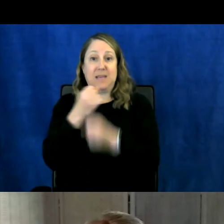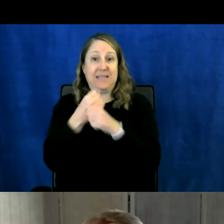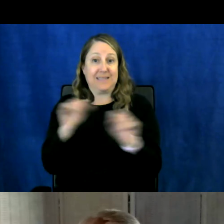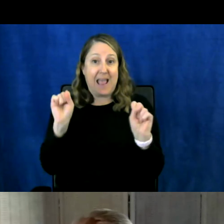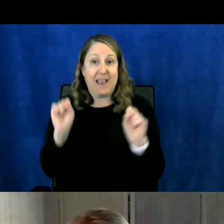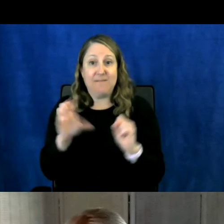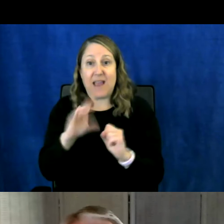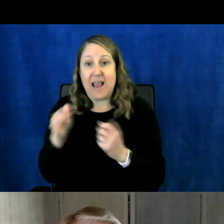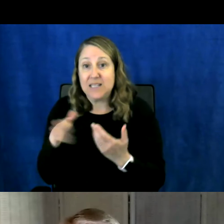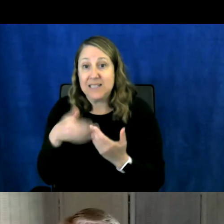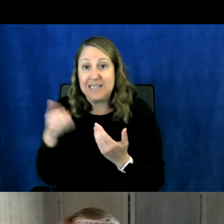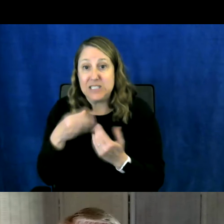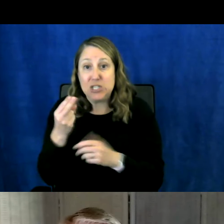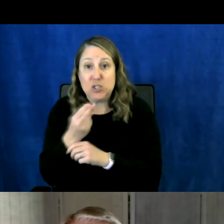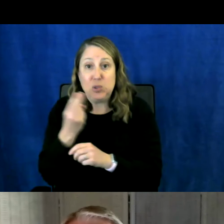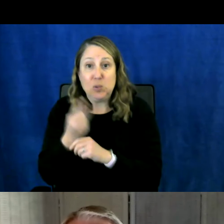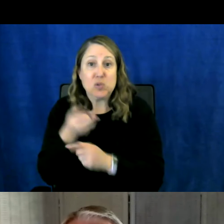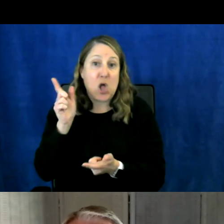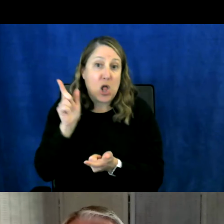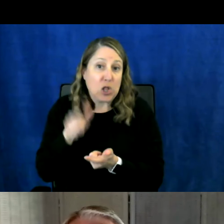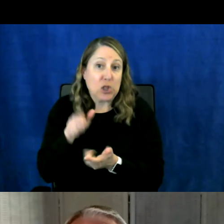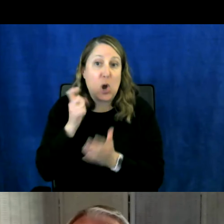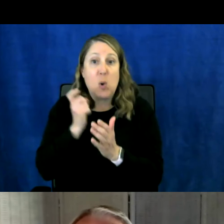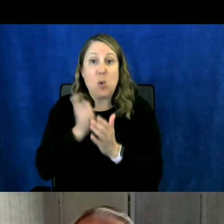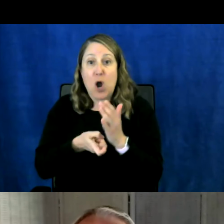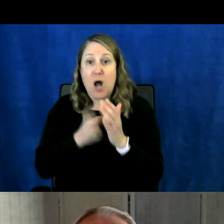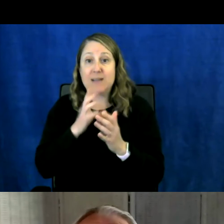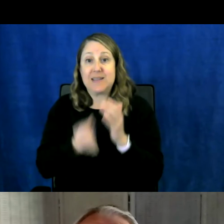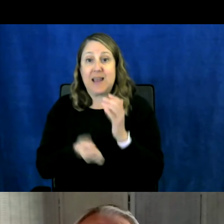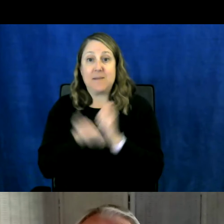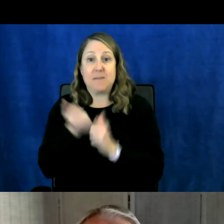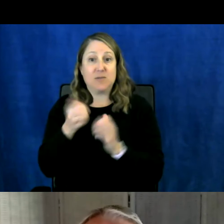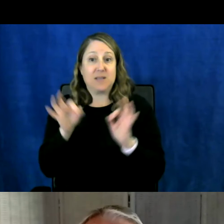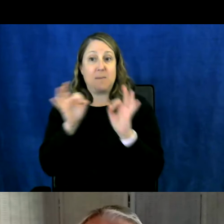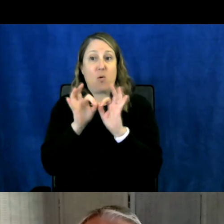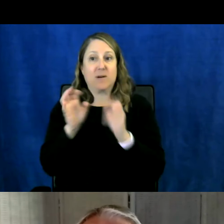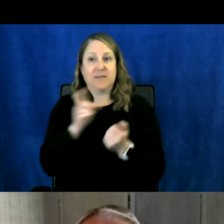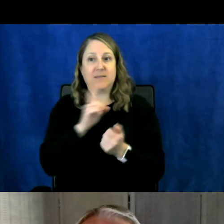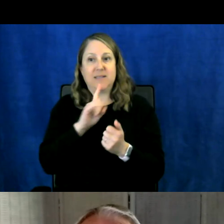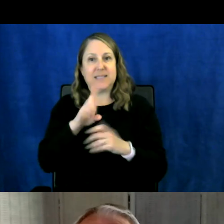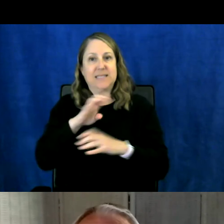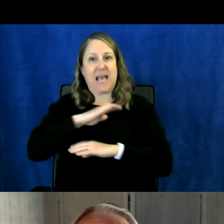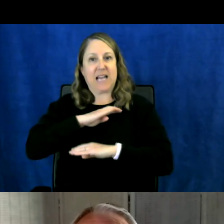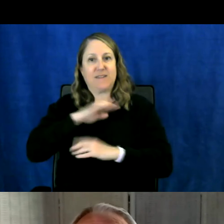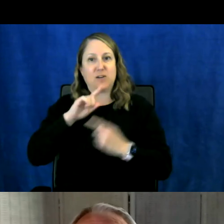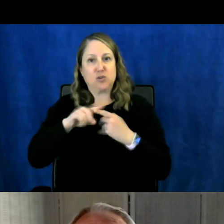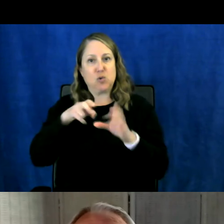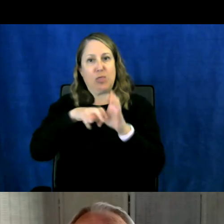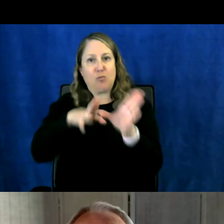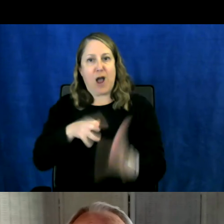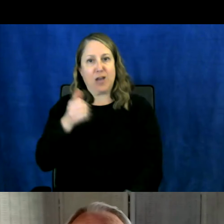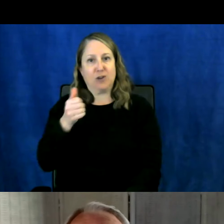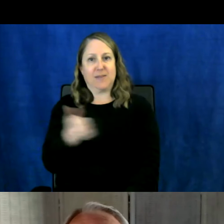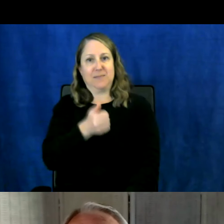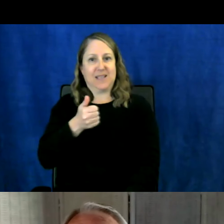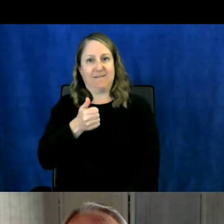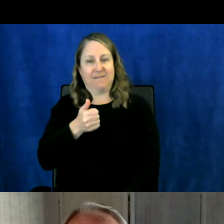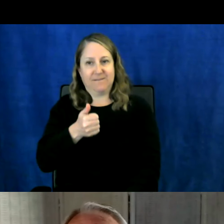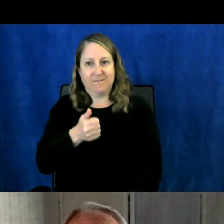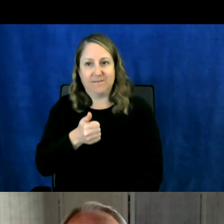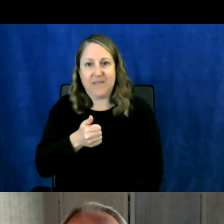convenient, that it's low cost, and above all, that it is satisfactory to the riders who we would like to be able